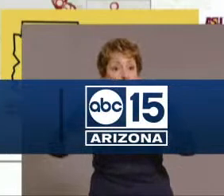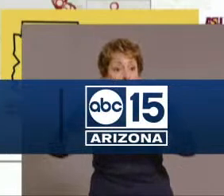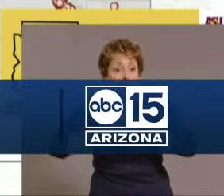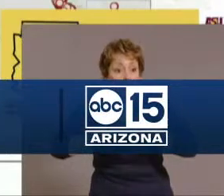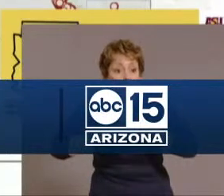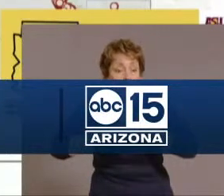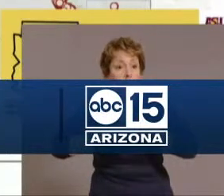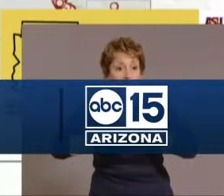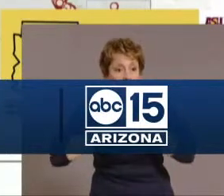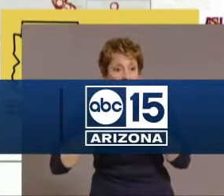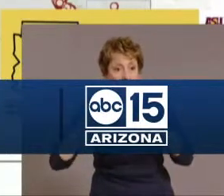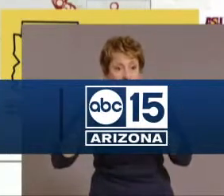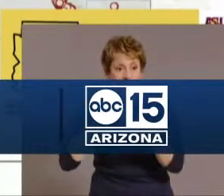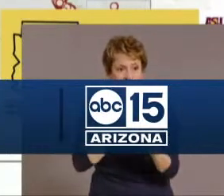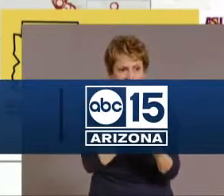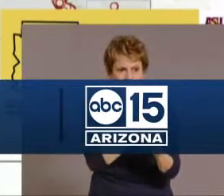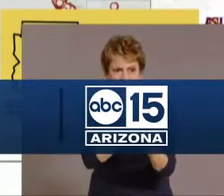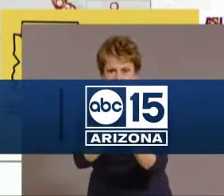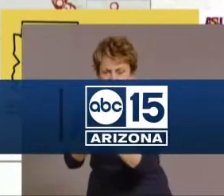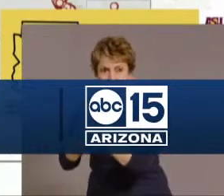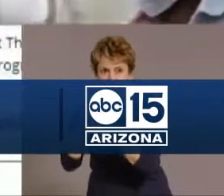There were